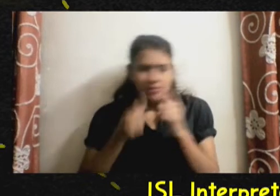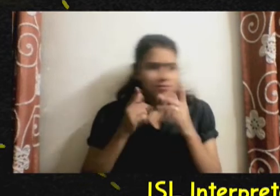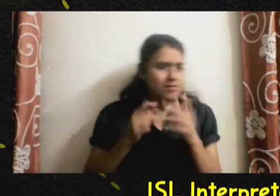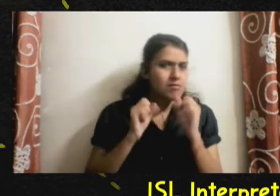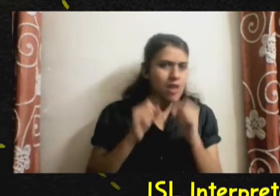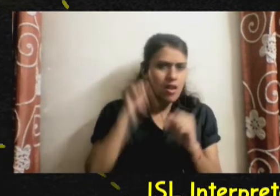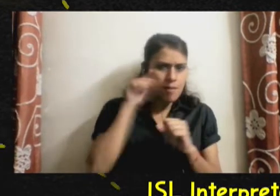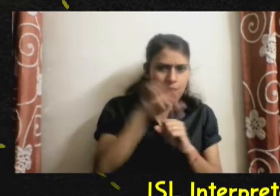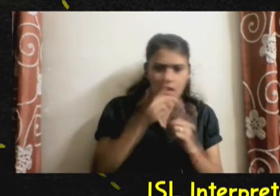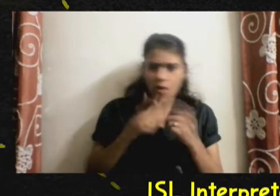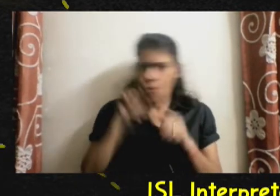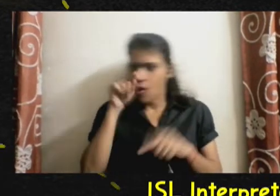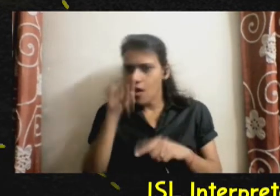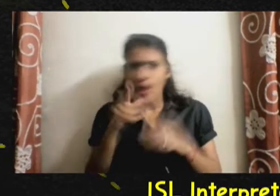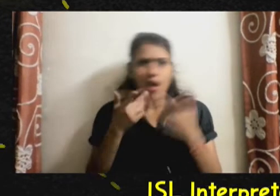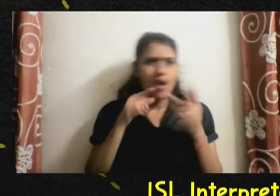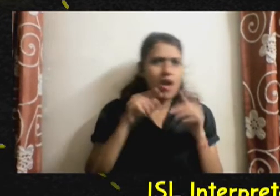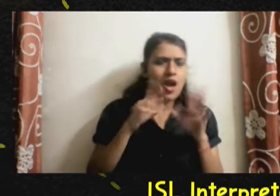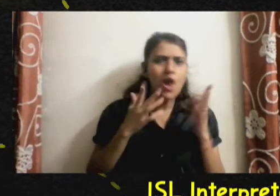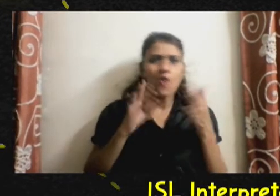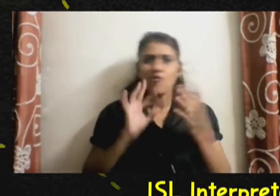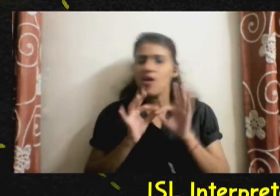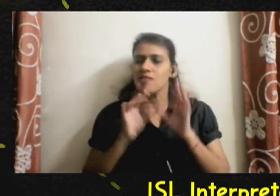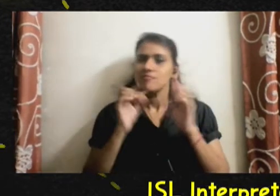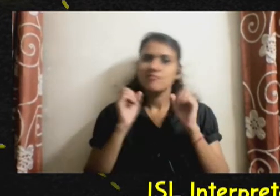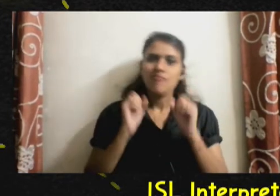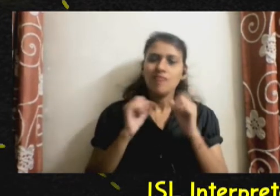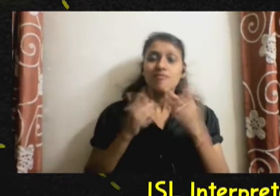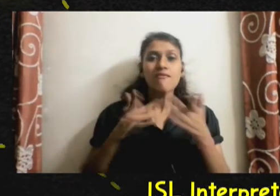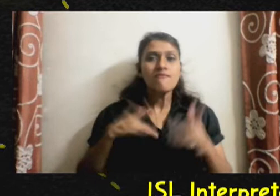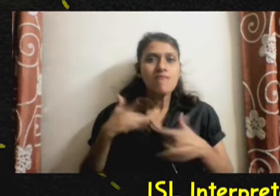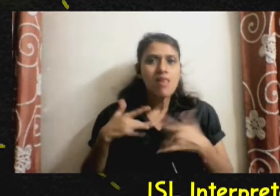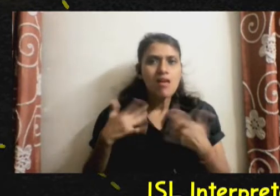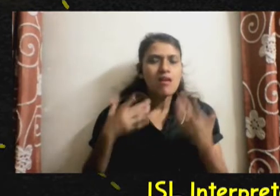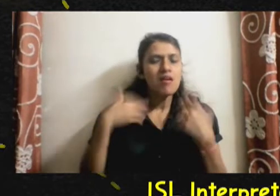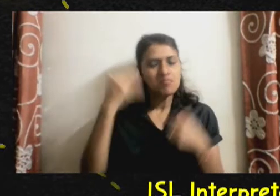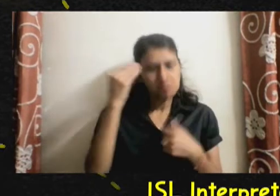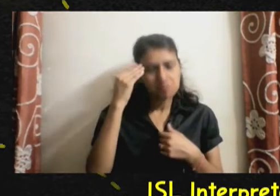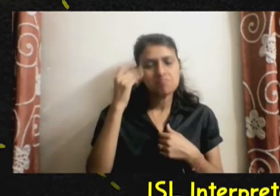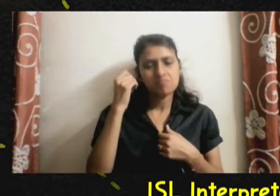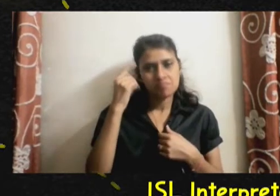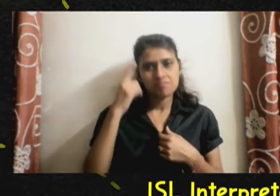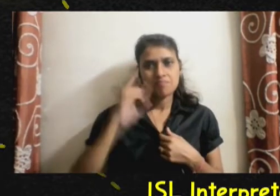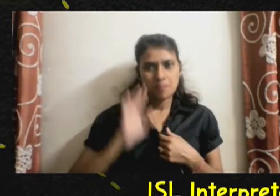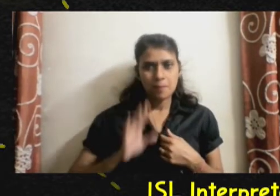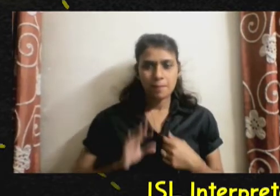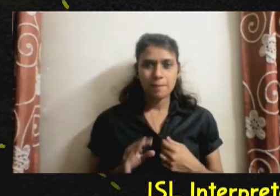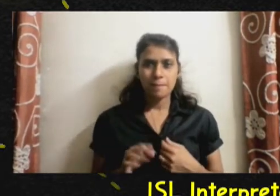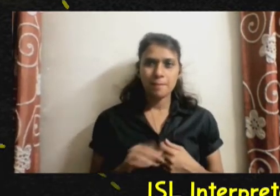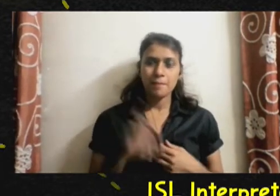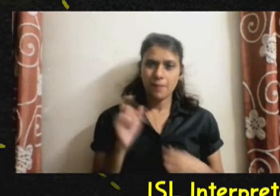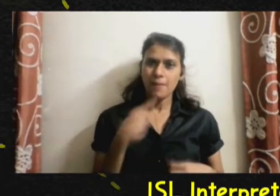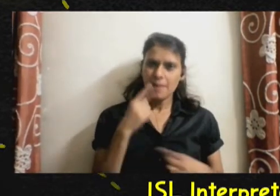a particular either subject position or state of feeling. I'm reminded of people like Wendy Brown, who says that, we